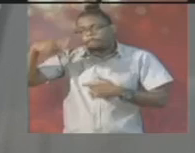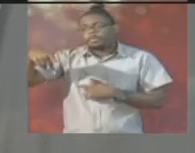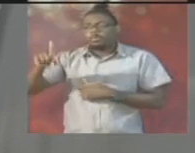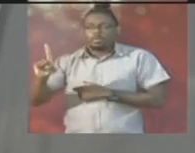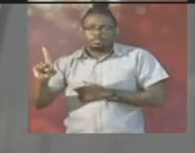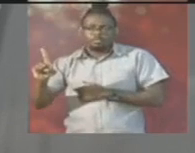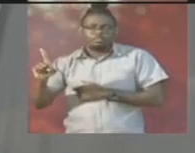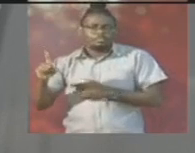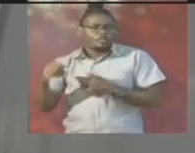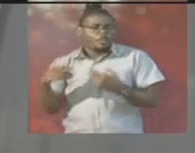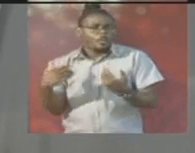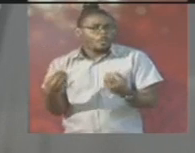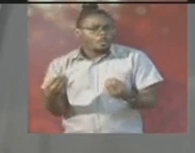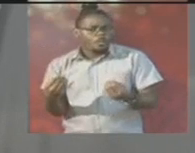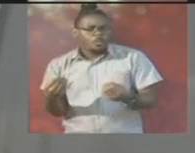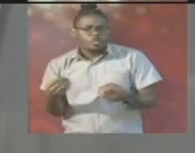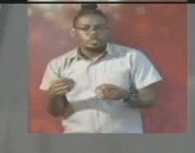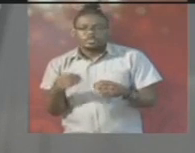prevent any other